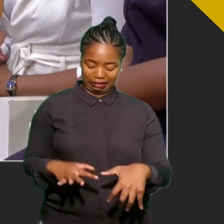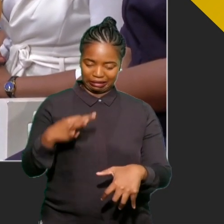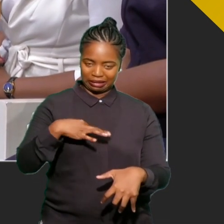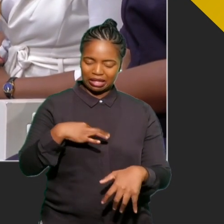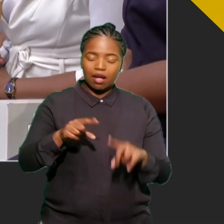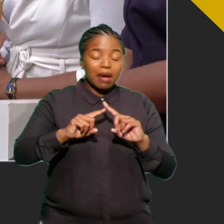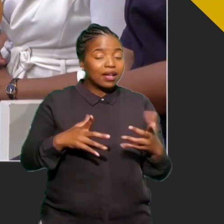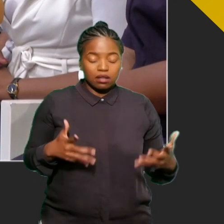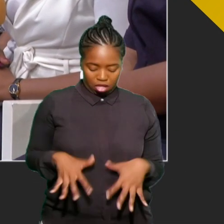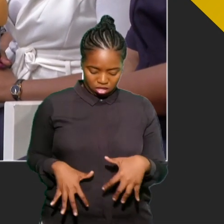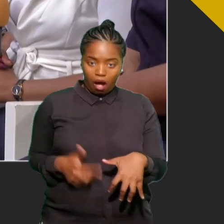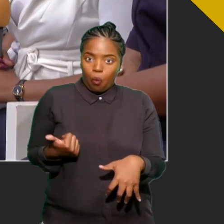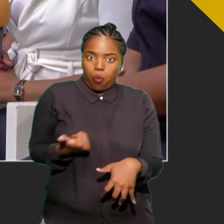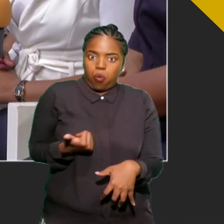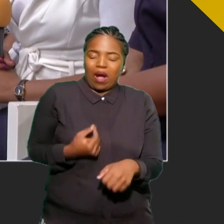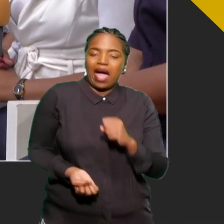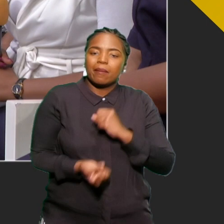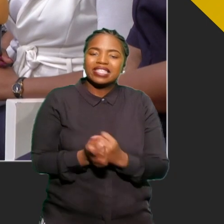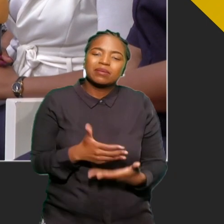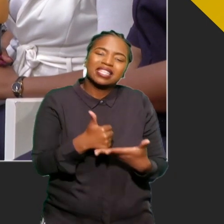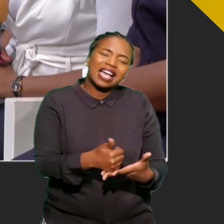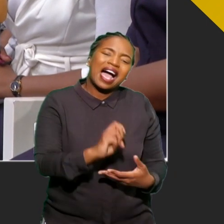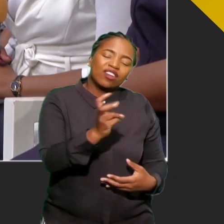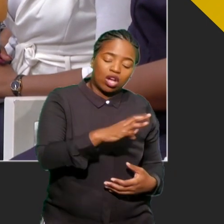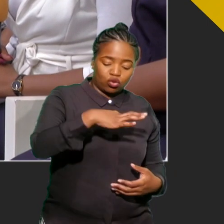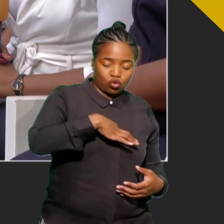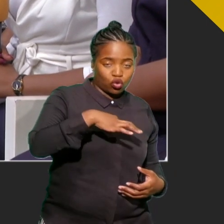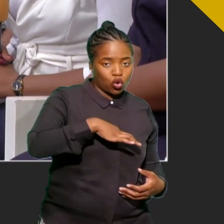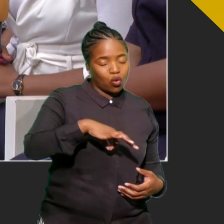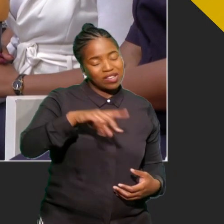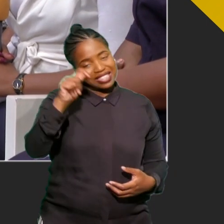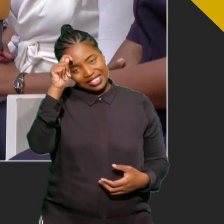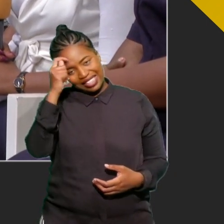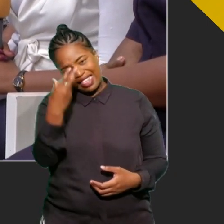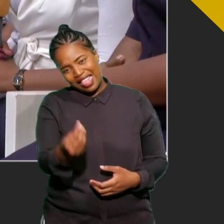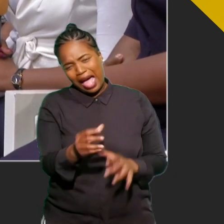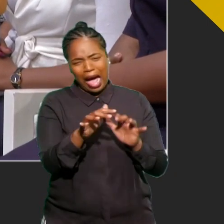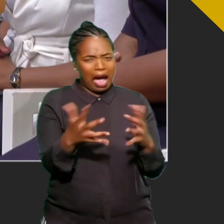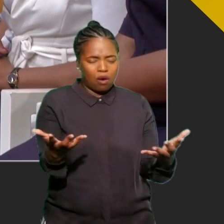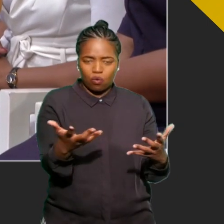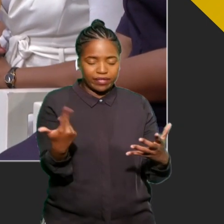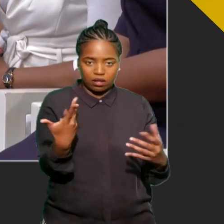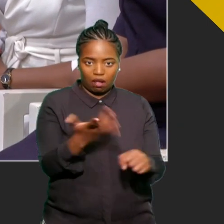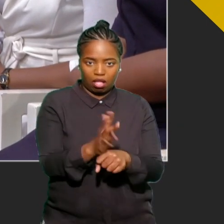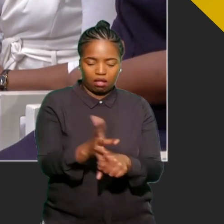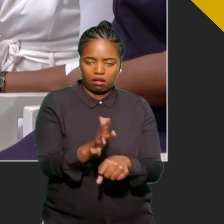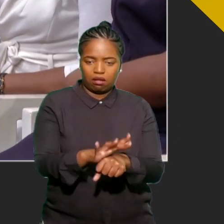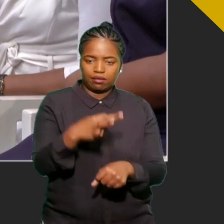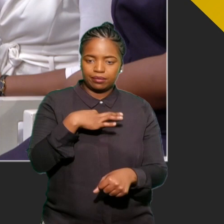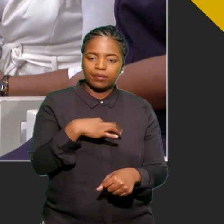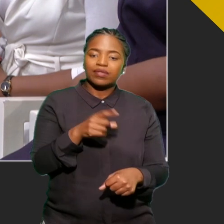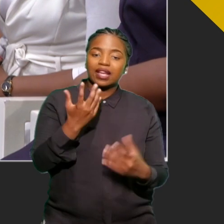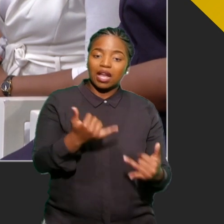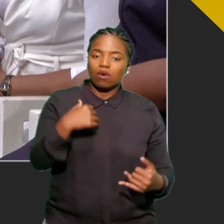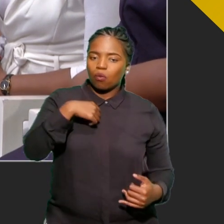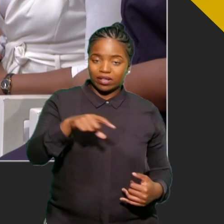pregnancy has happened, how then can we help the young girl and the young dad to actually prevent these high mortality rates? Now, I want to